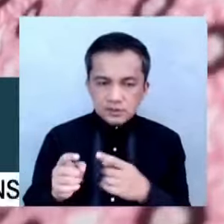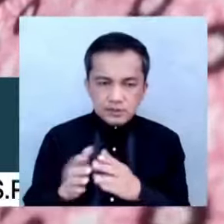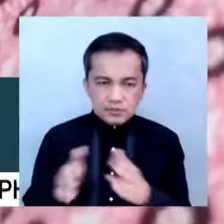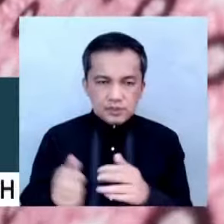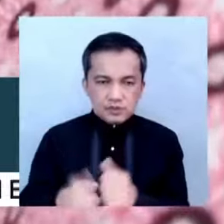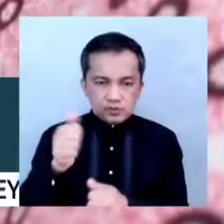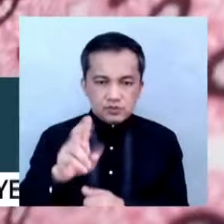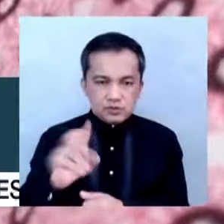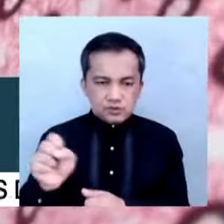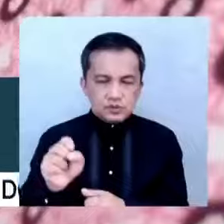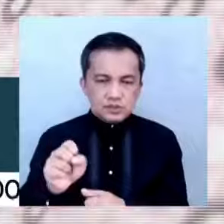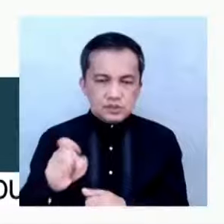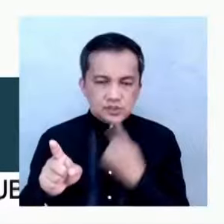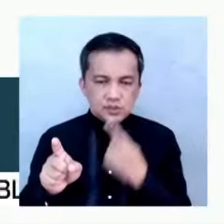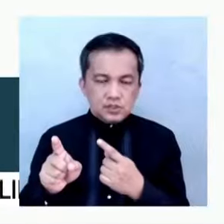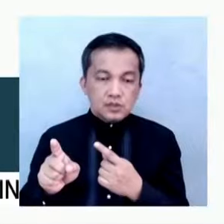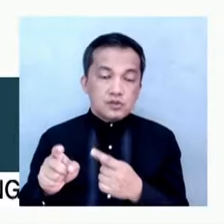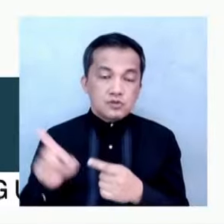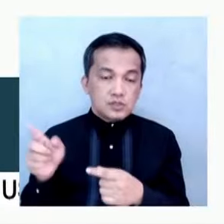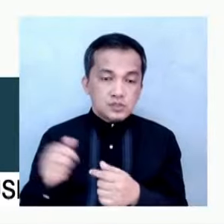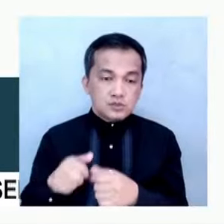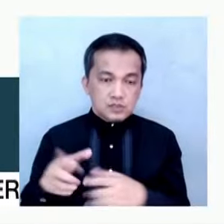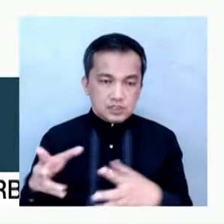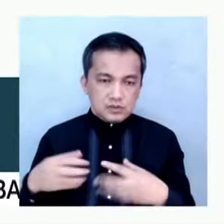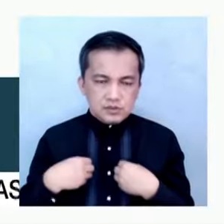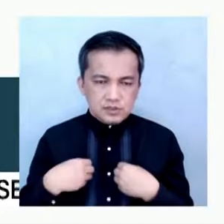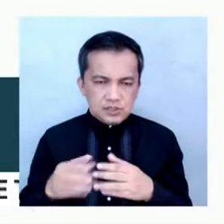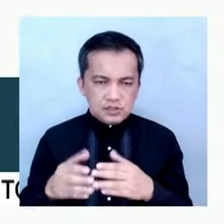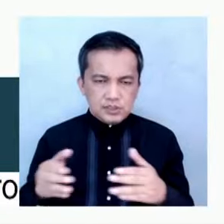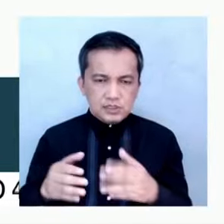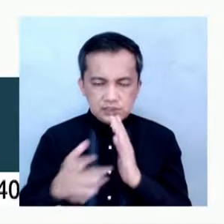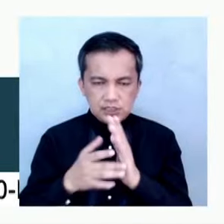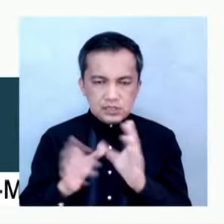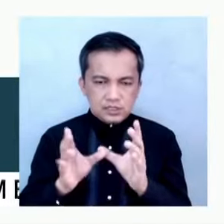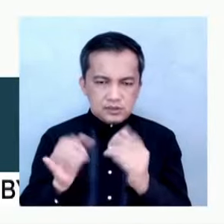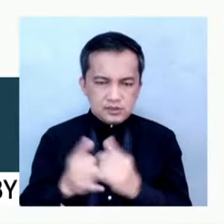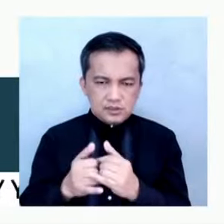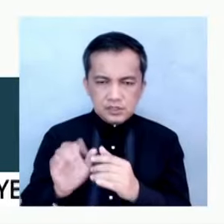U.S. antitrust enforcers taking on big tech companies and their